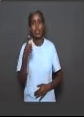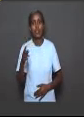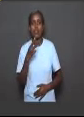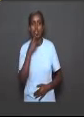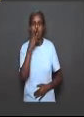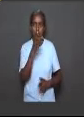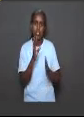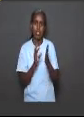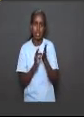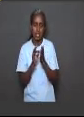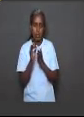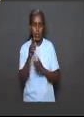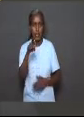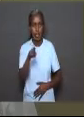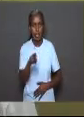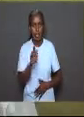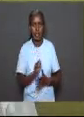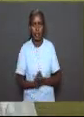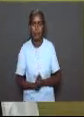real number x.